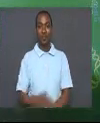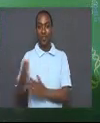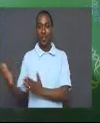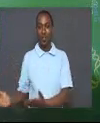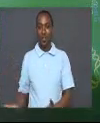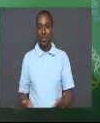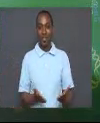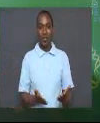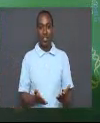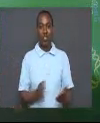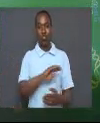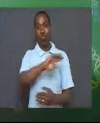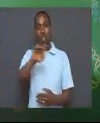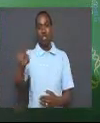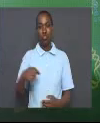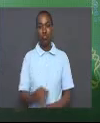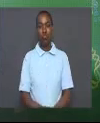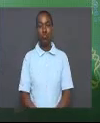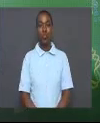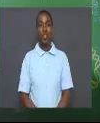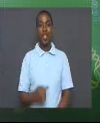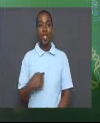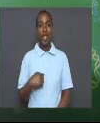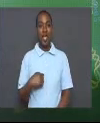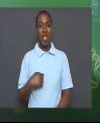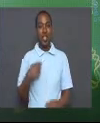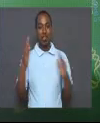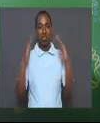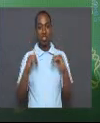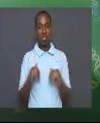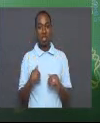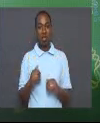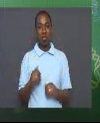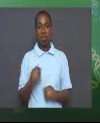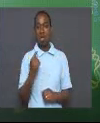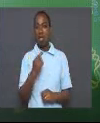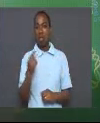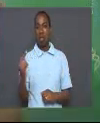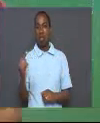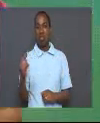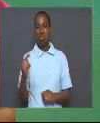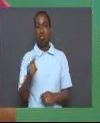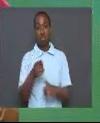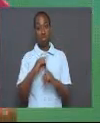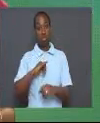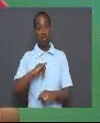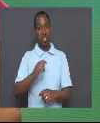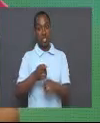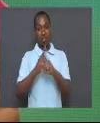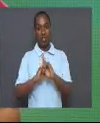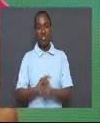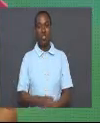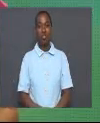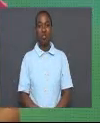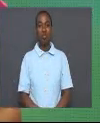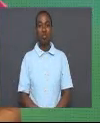Welcome back, class. I am sure some of your lists are similar. There are